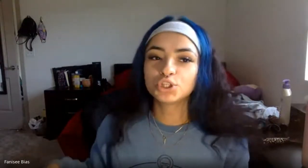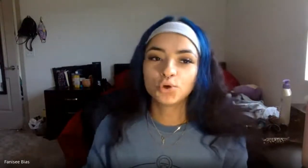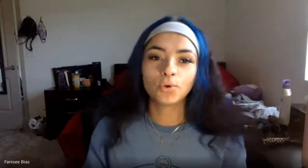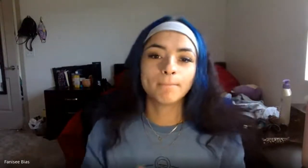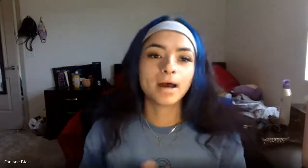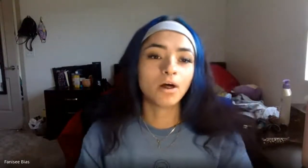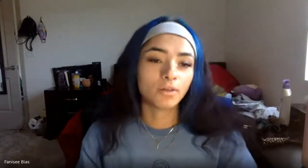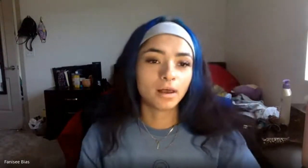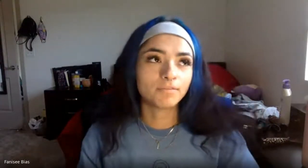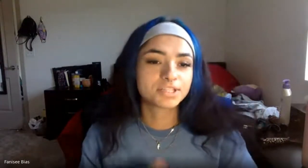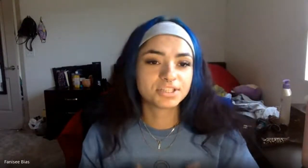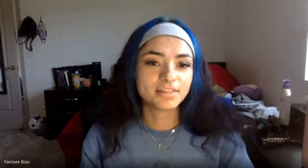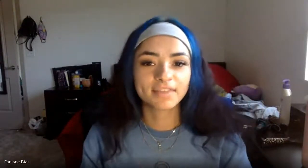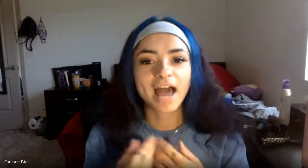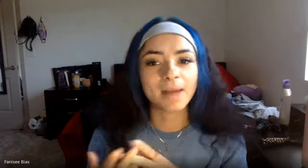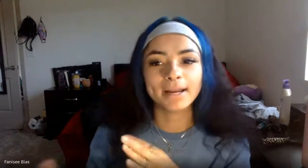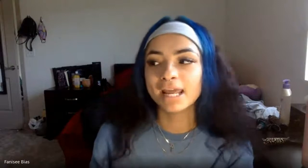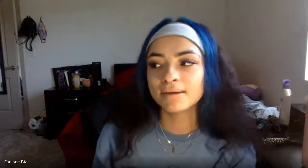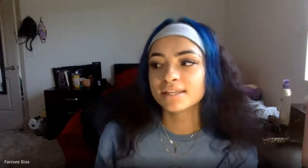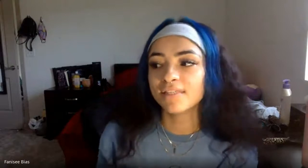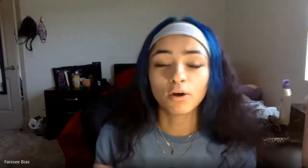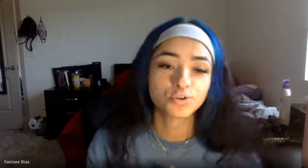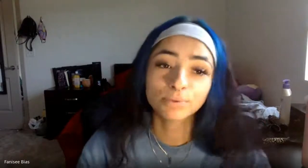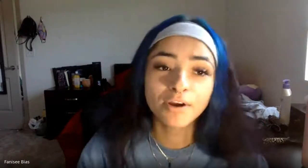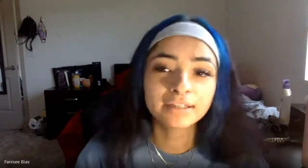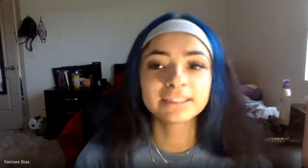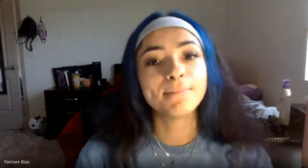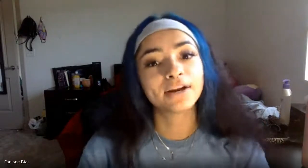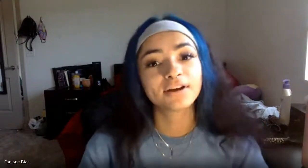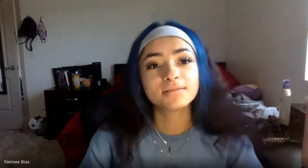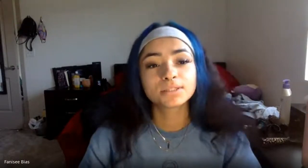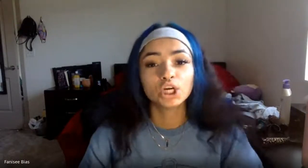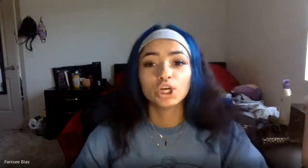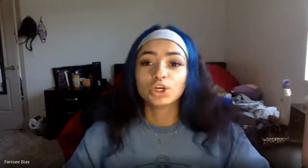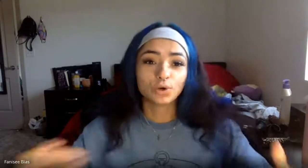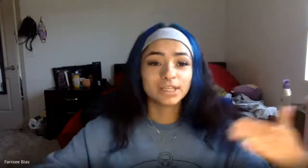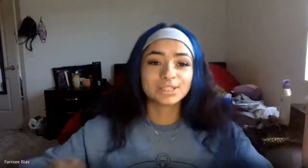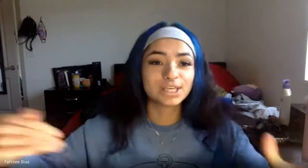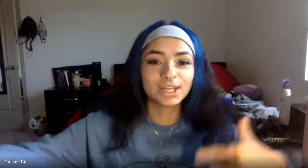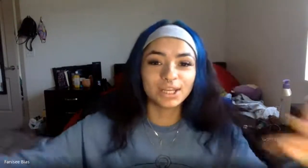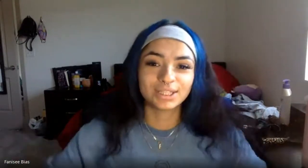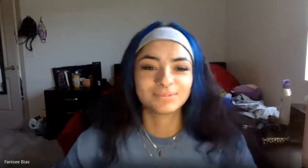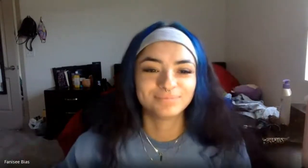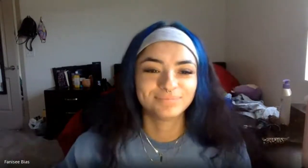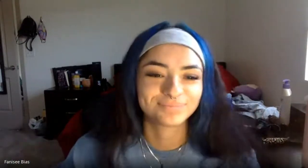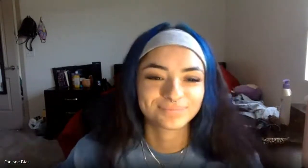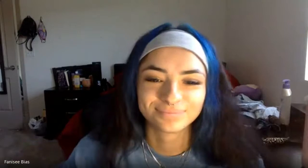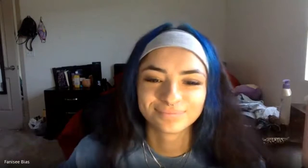then I'll facilitate like the hi, my name is, and then also pronouns and mannerisms. So let's get